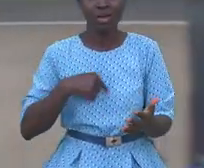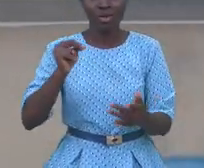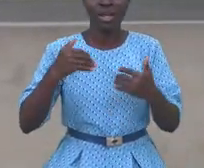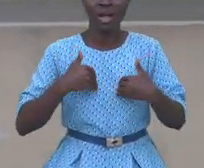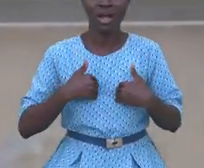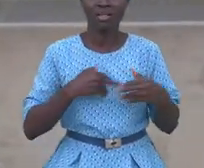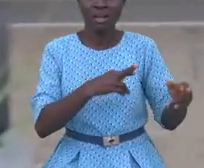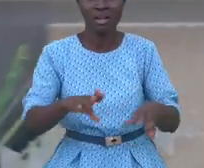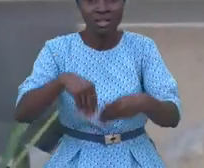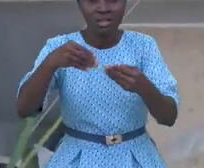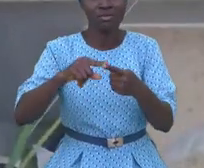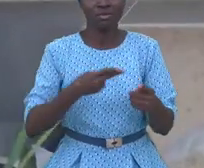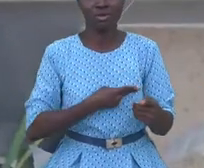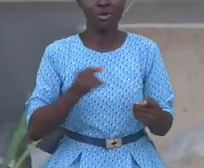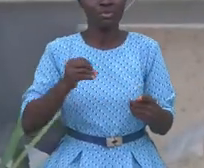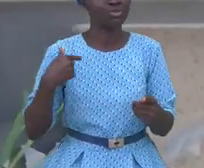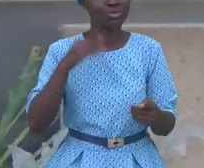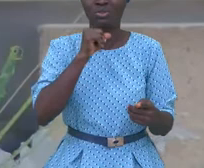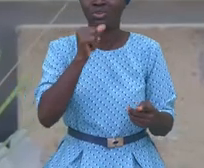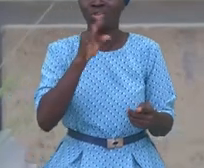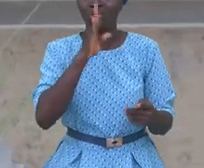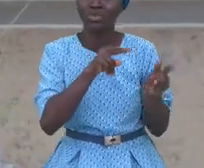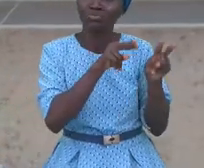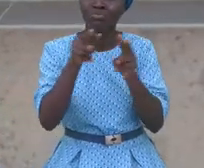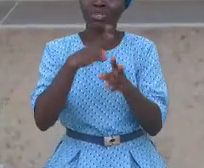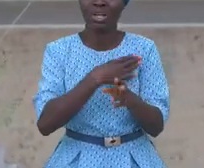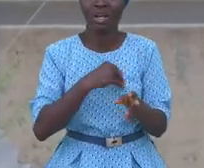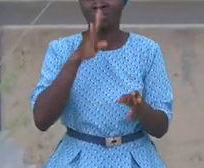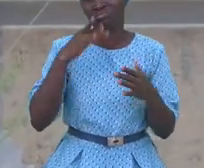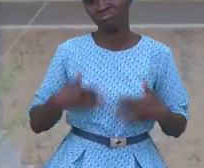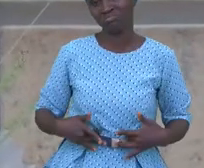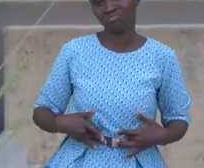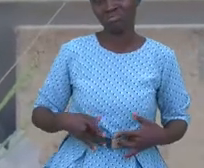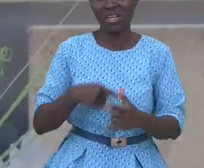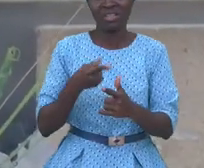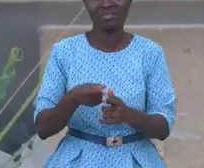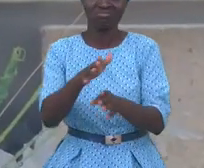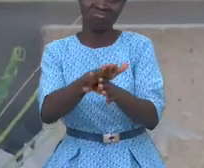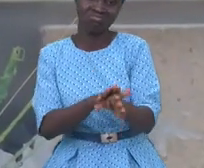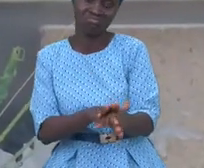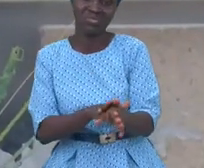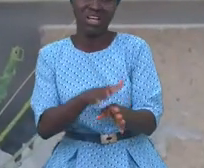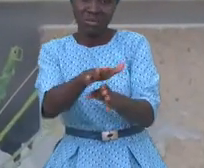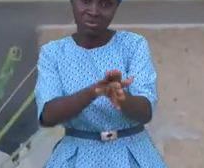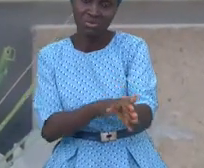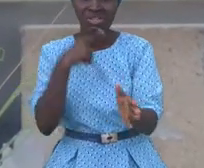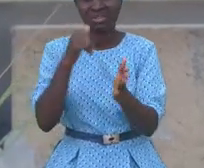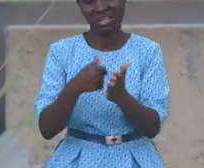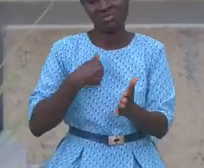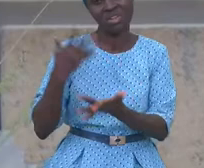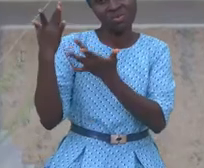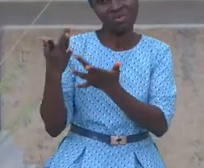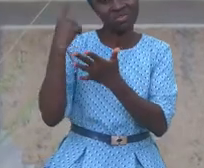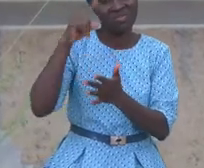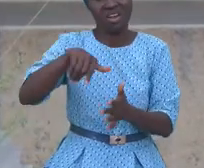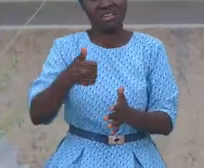to put our chin on our hand and saying, I'm waiting for another letter. I'm waiting for another alphabet. He has